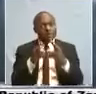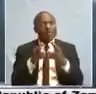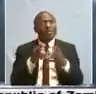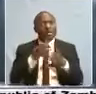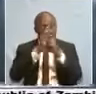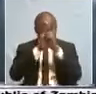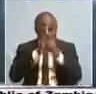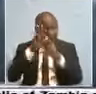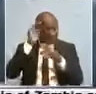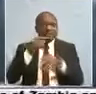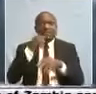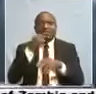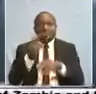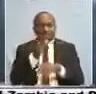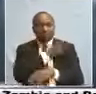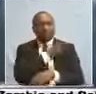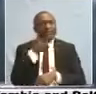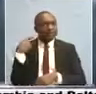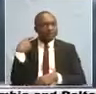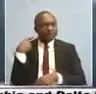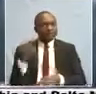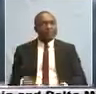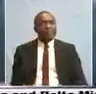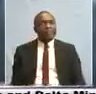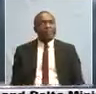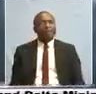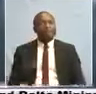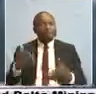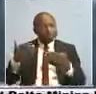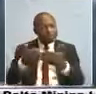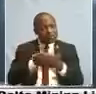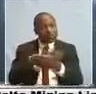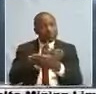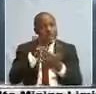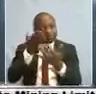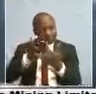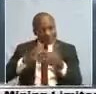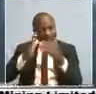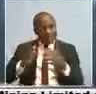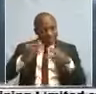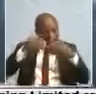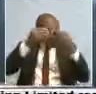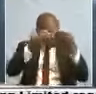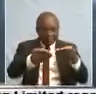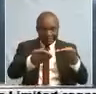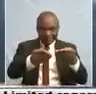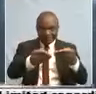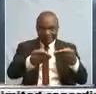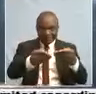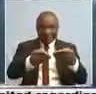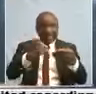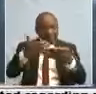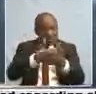the Minister confirming to this House that the new shares that were allotted, the share in issue,